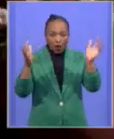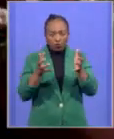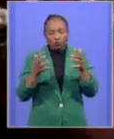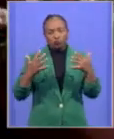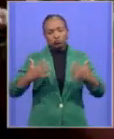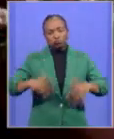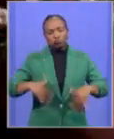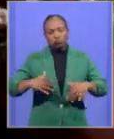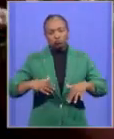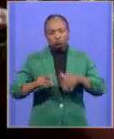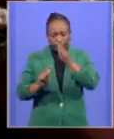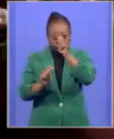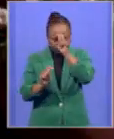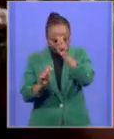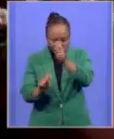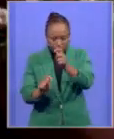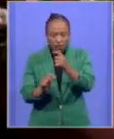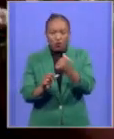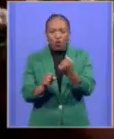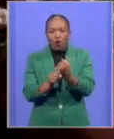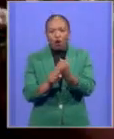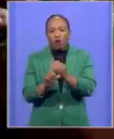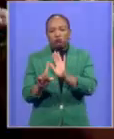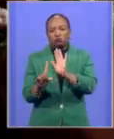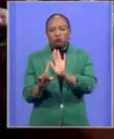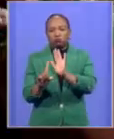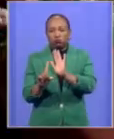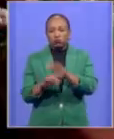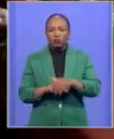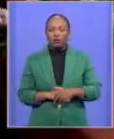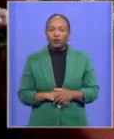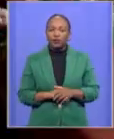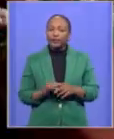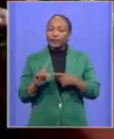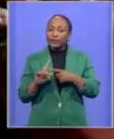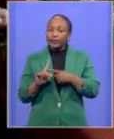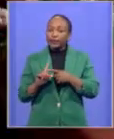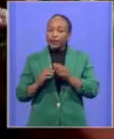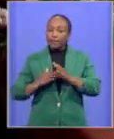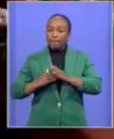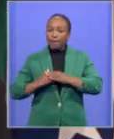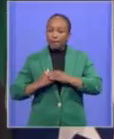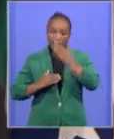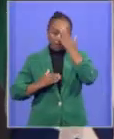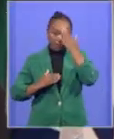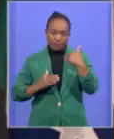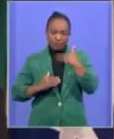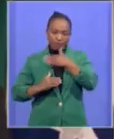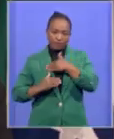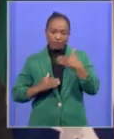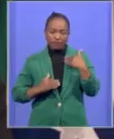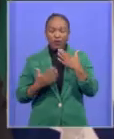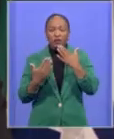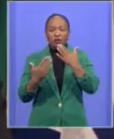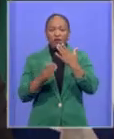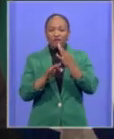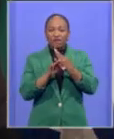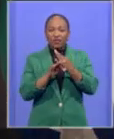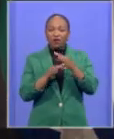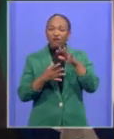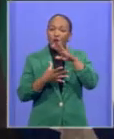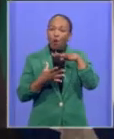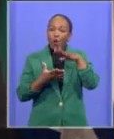hae. Australian Catholics and faithful around the world give thanks for the life of their Holy Father,